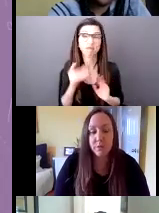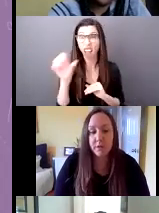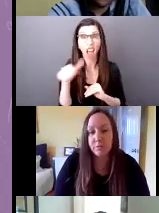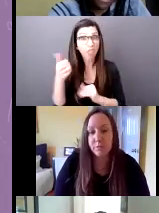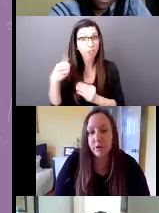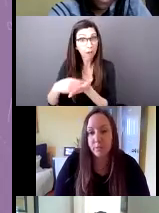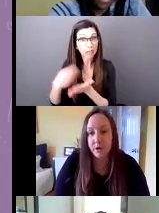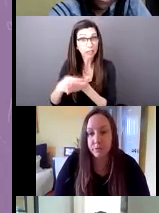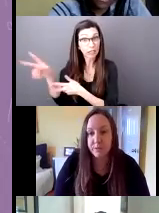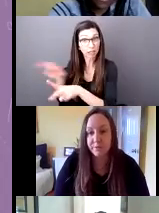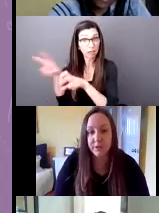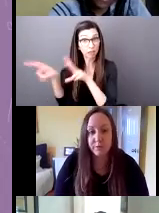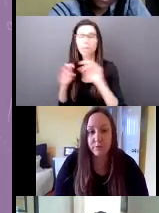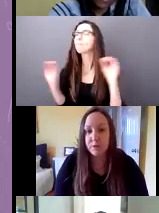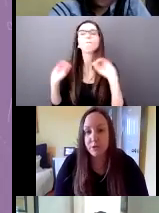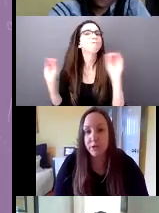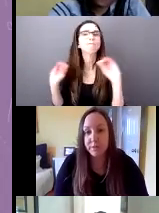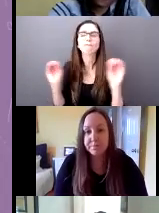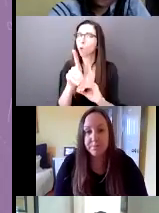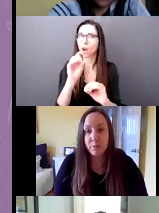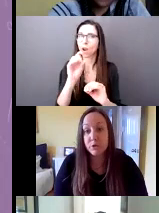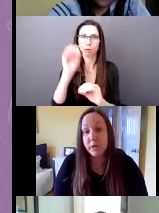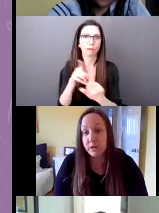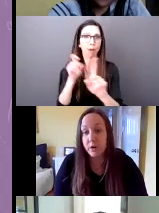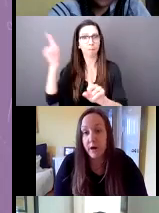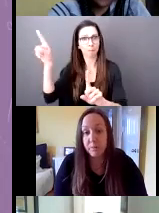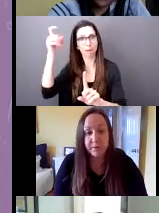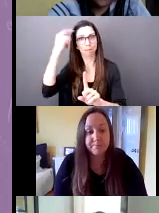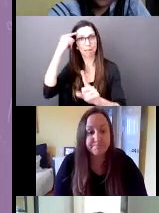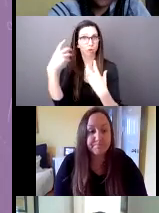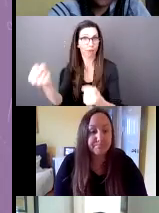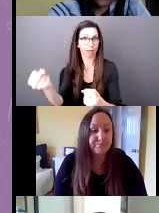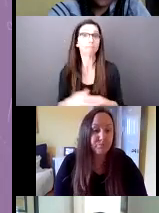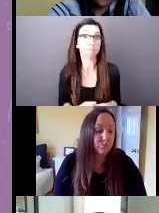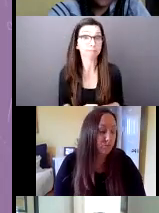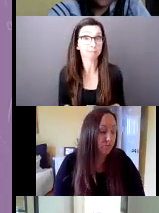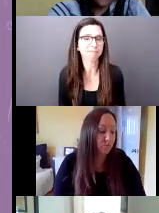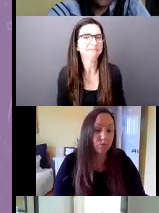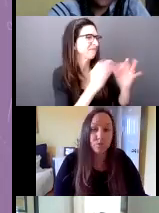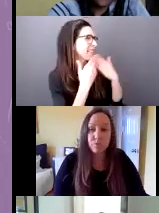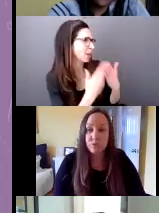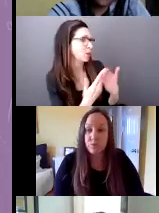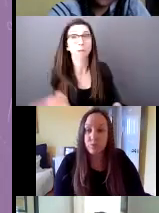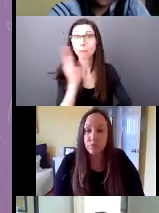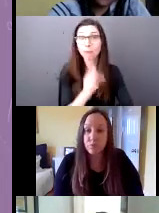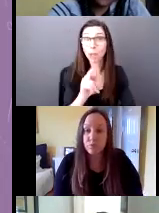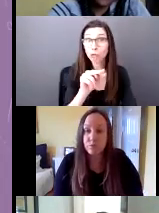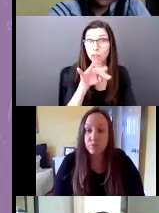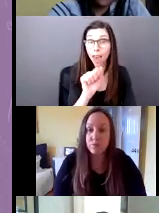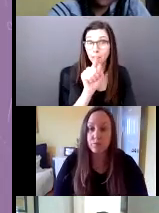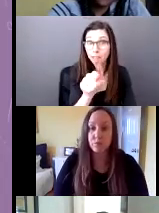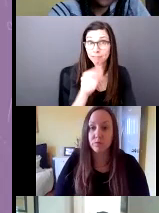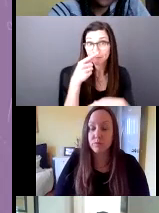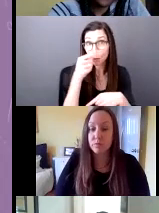etc. We are 100% funded through the ministry, which would include Katie. Our helpline. And Rochella? So we